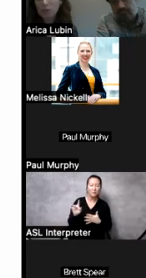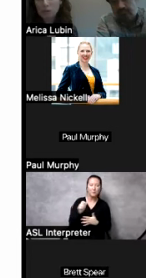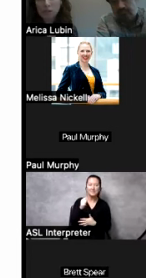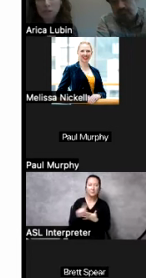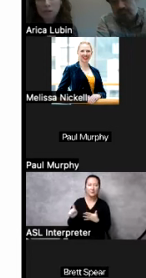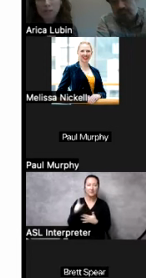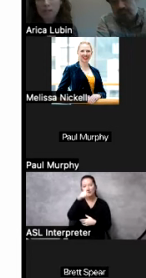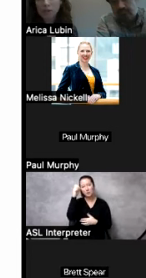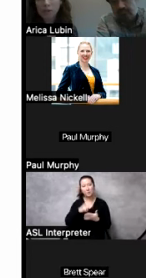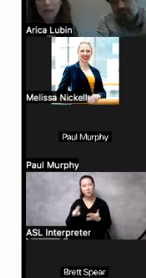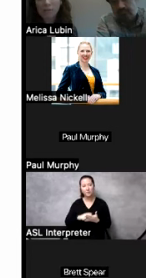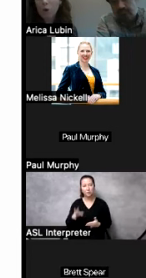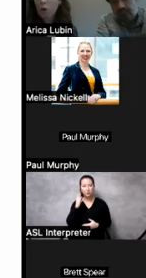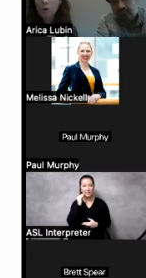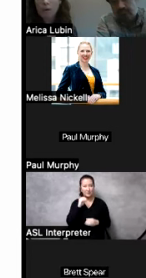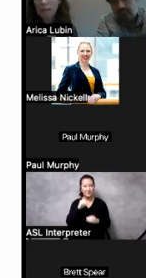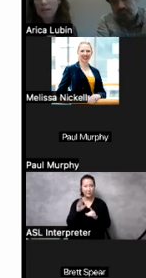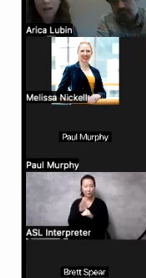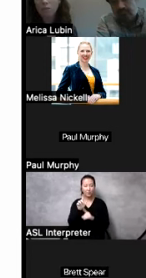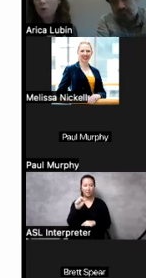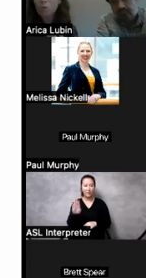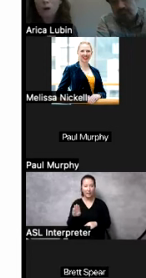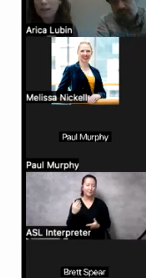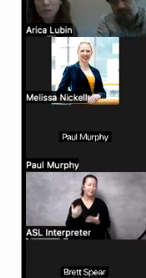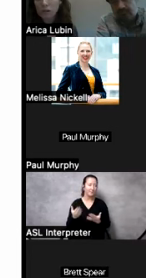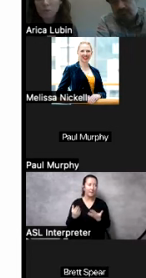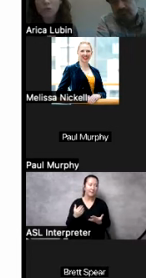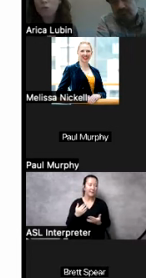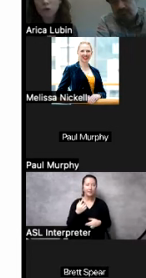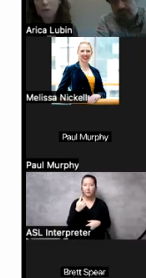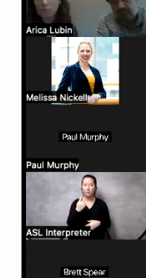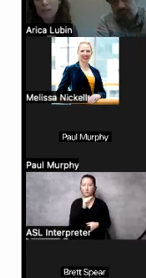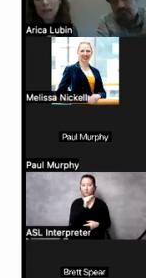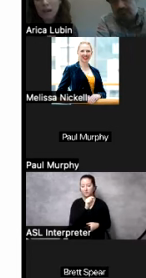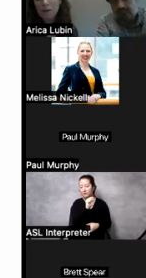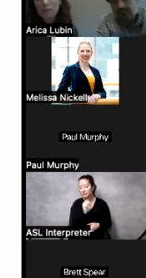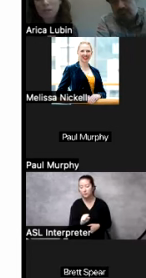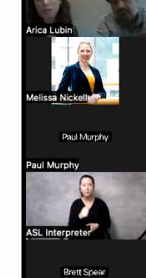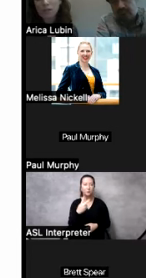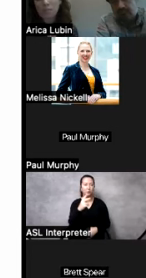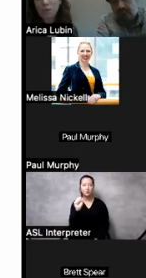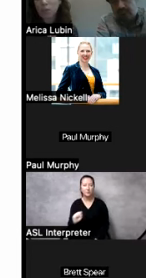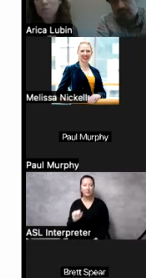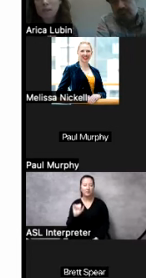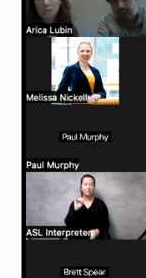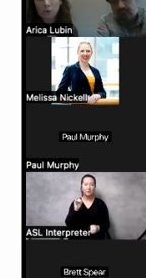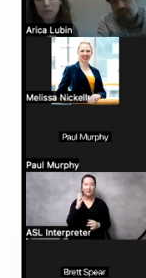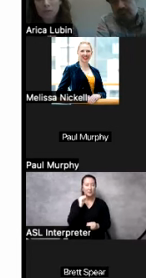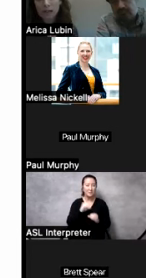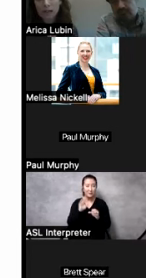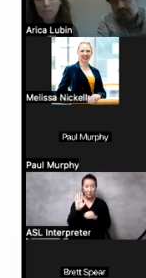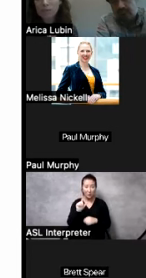summer research experience in your lab, or maybe a 1-term or 2-term experience in your lab, and you want to make